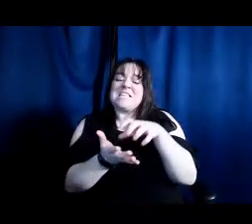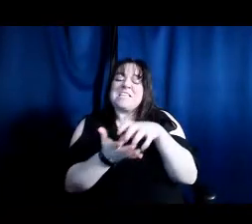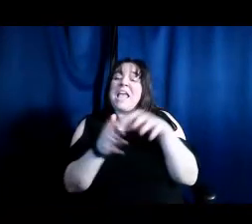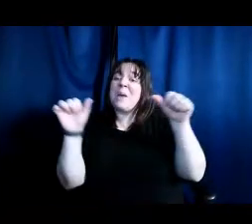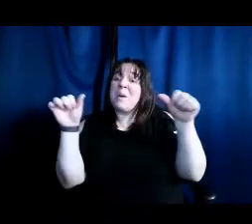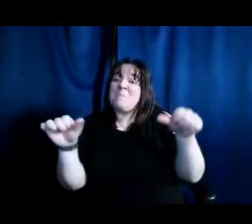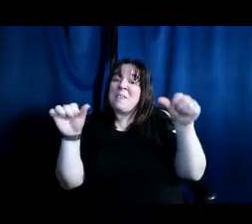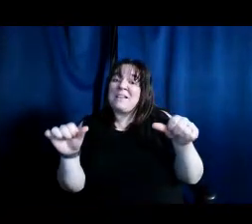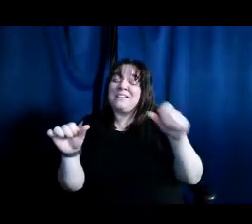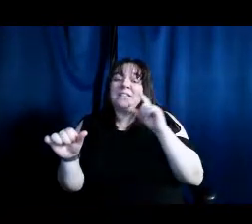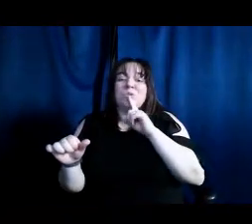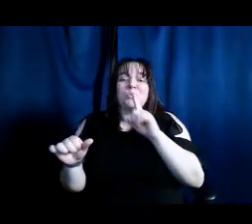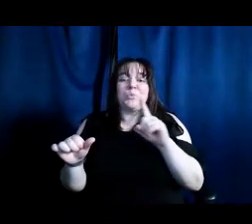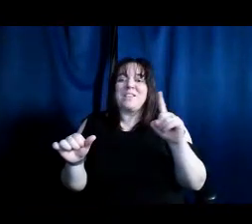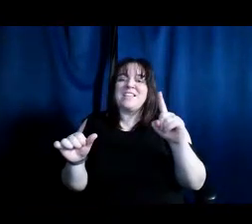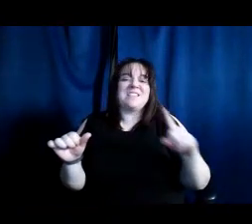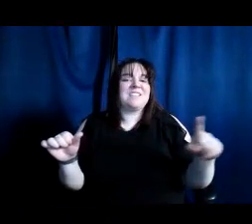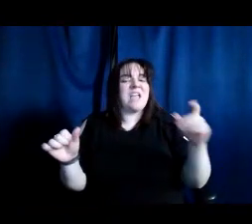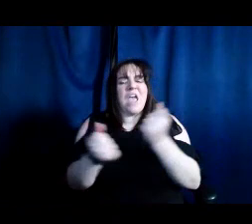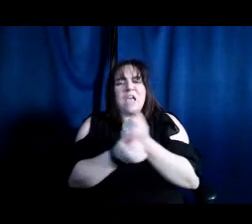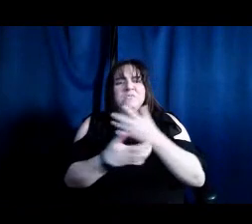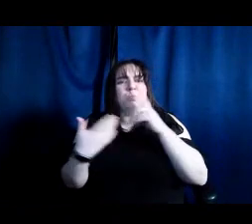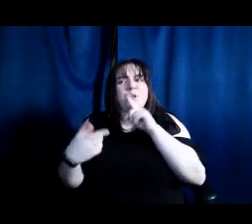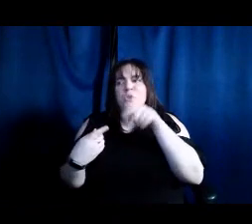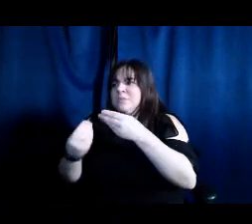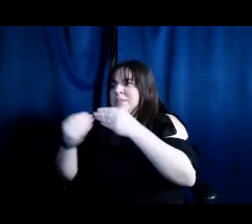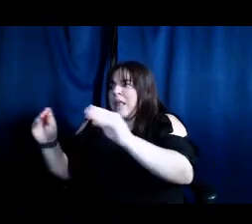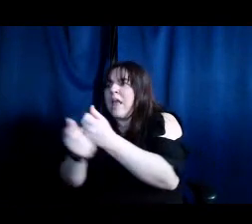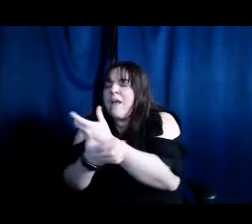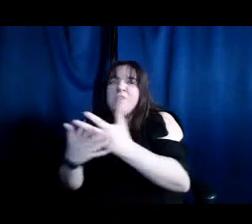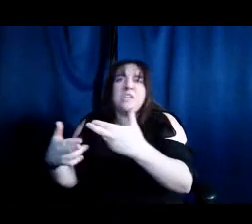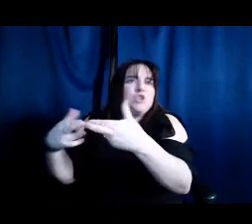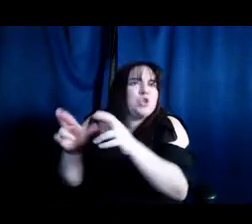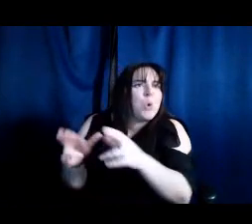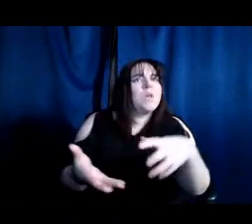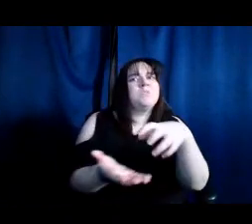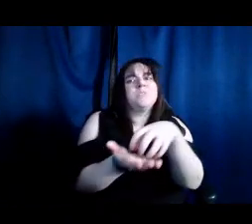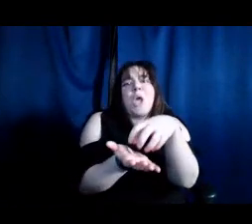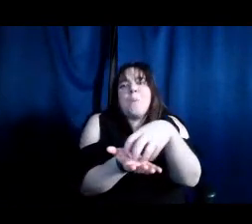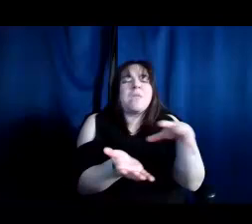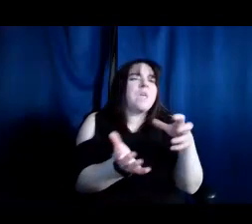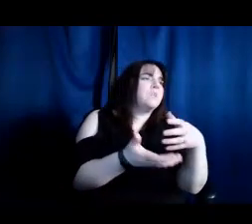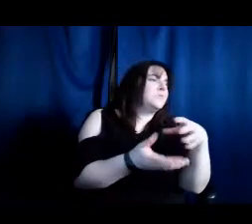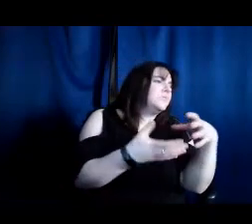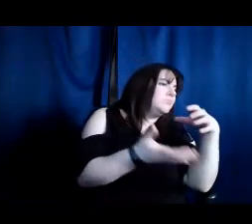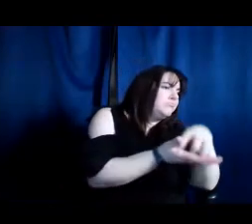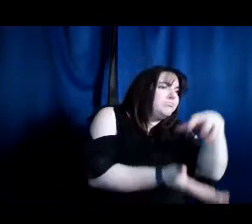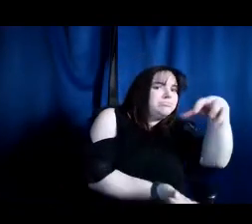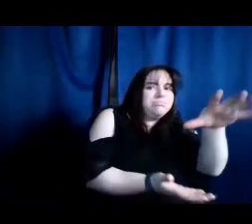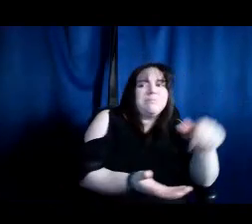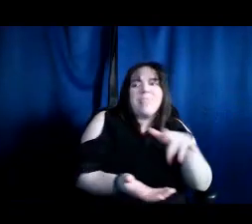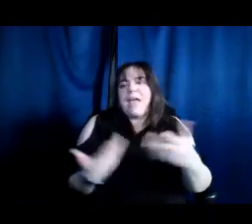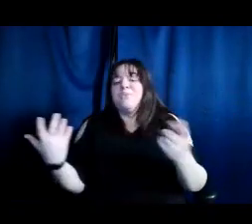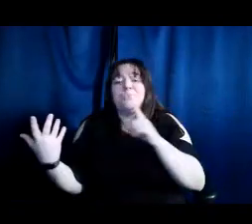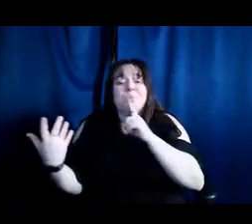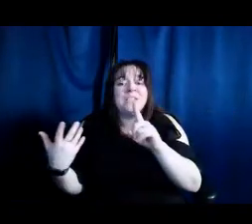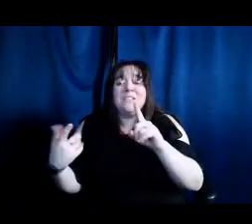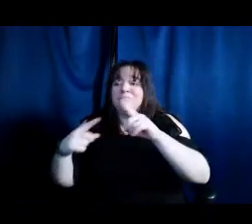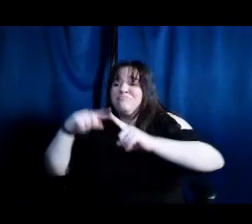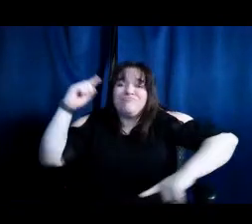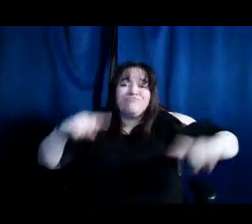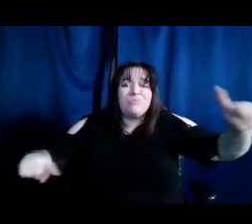bakery selling everything from cupcakes to donuts, both online and in stores. And this is their homepage, showing the